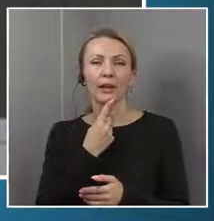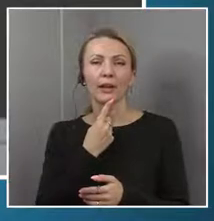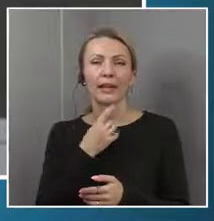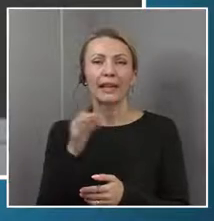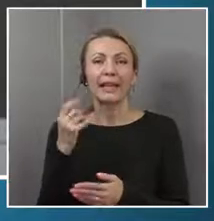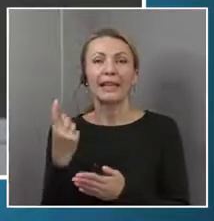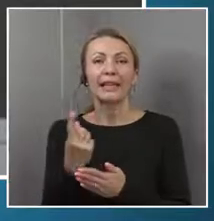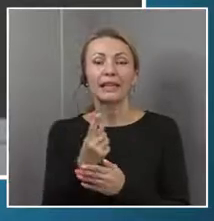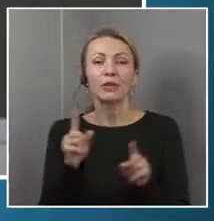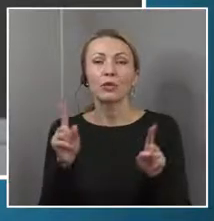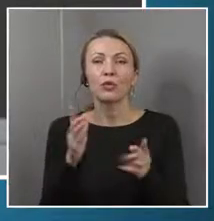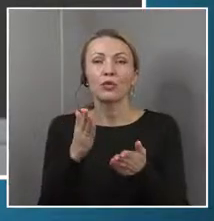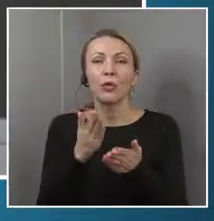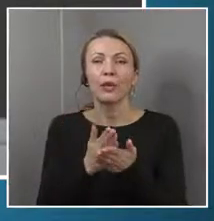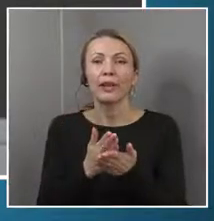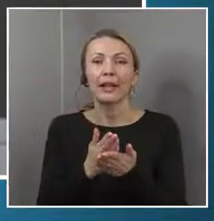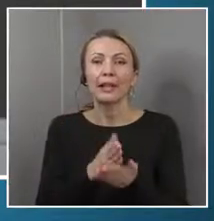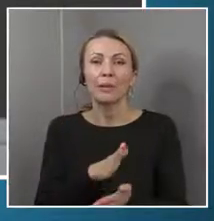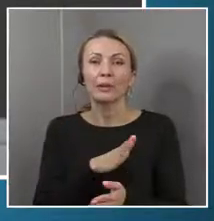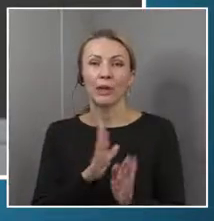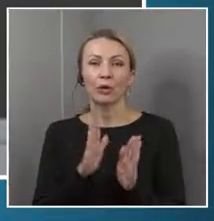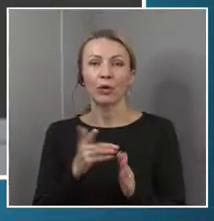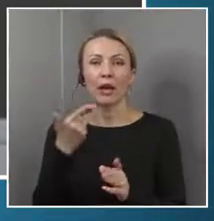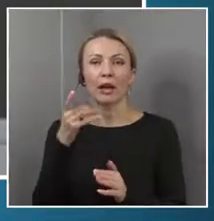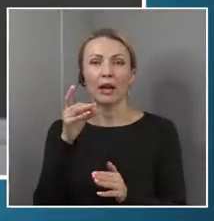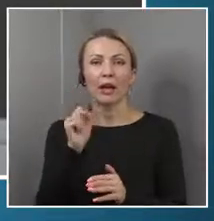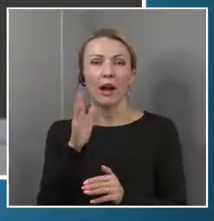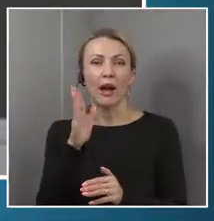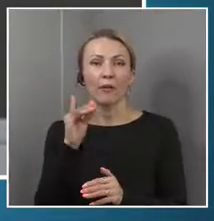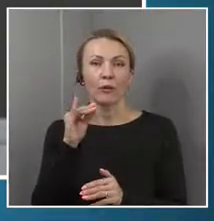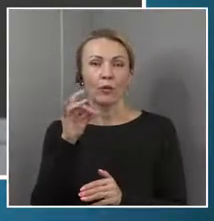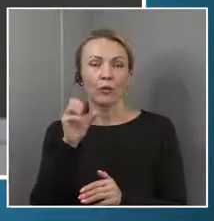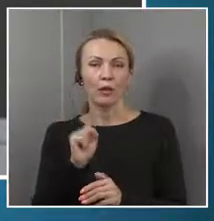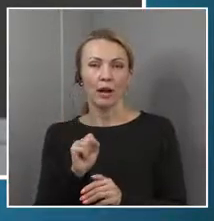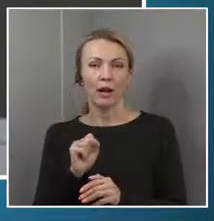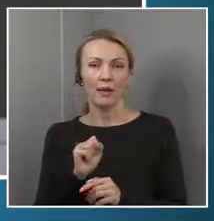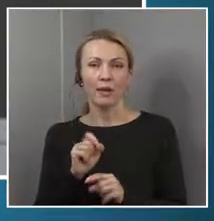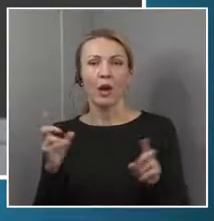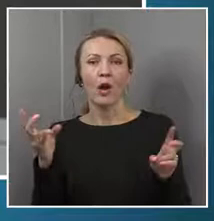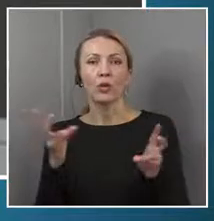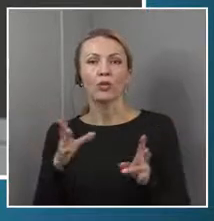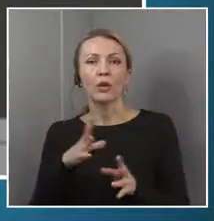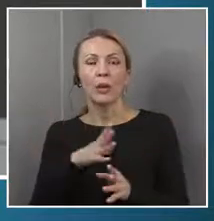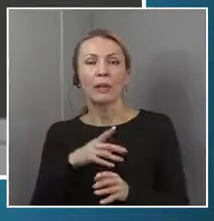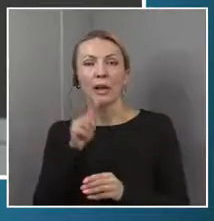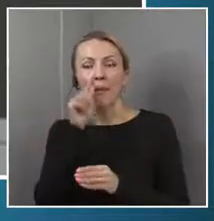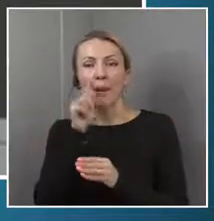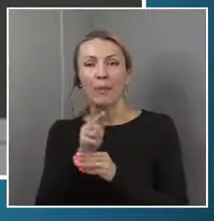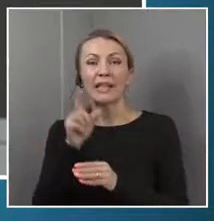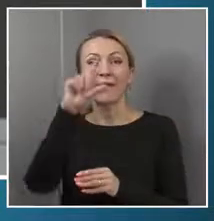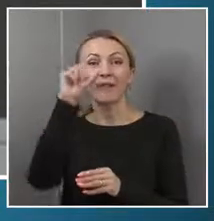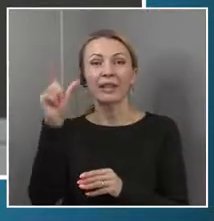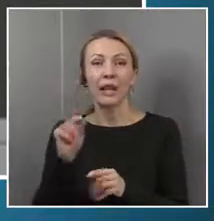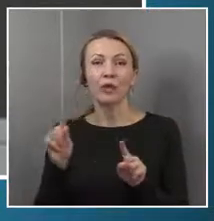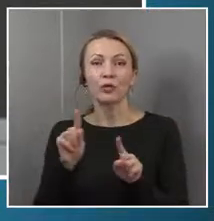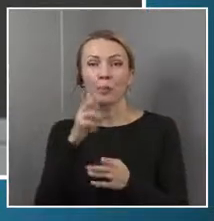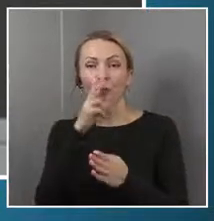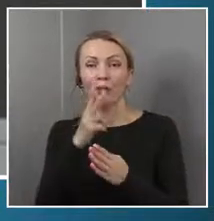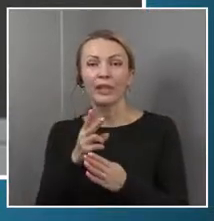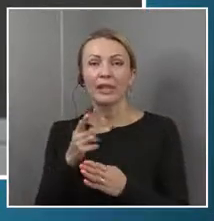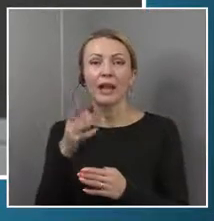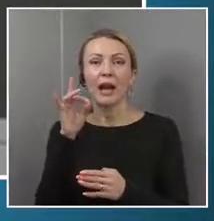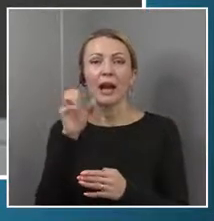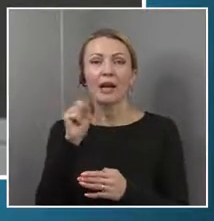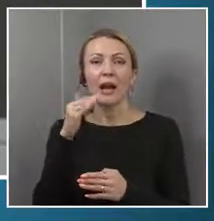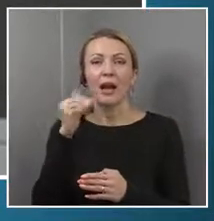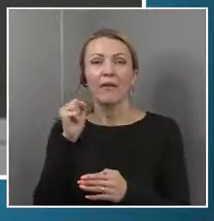the art, it's a mass-produced art. Etchings. Etchings were a way to reproduce